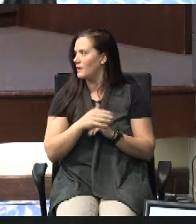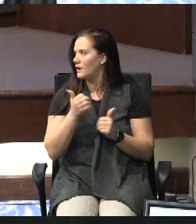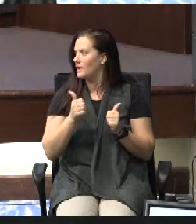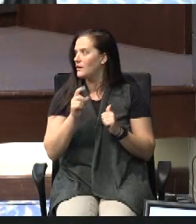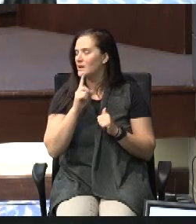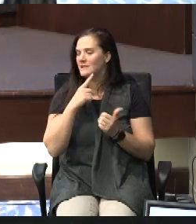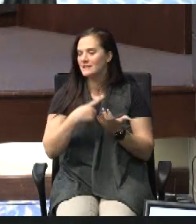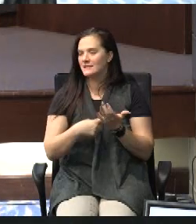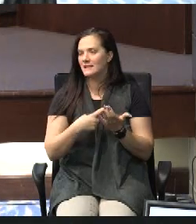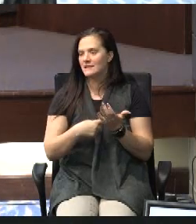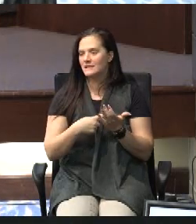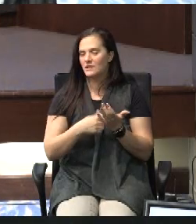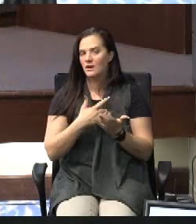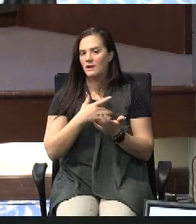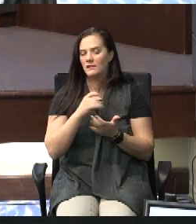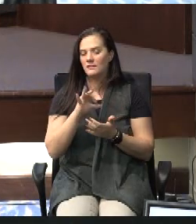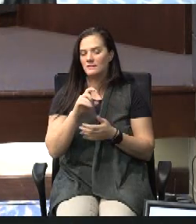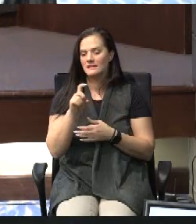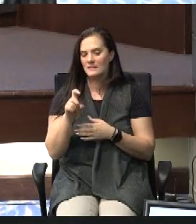is a discussion of the Heart of Texas